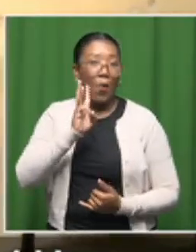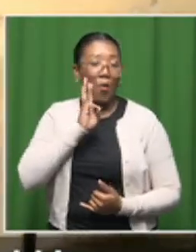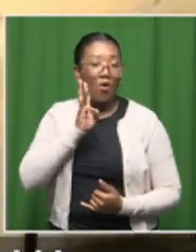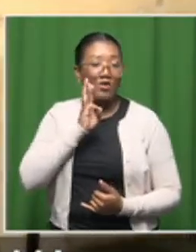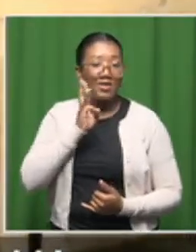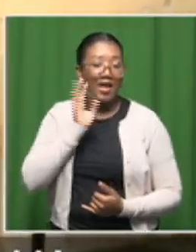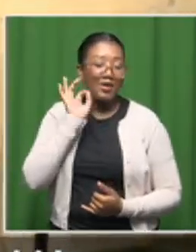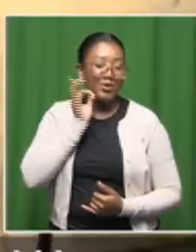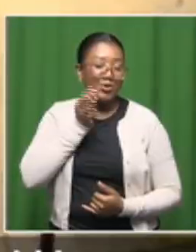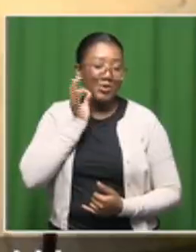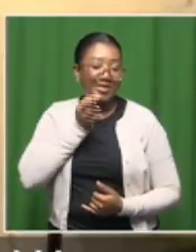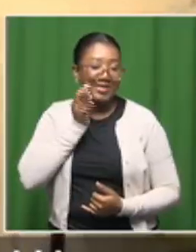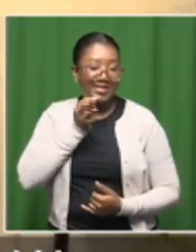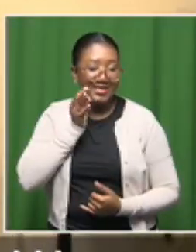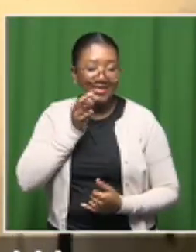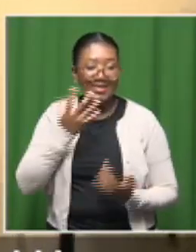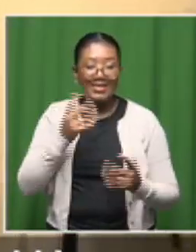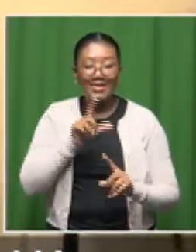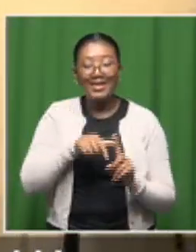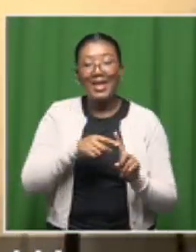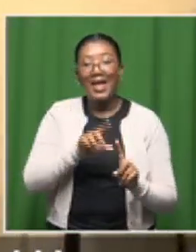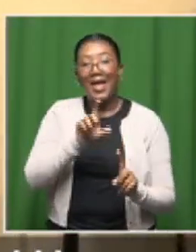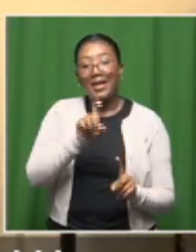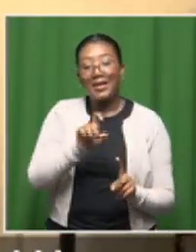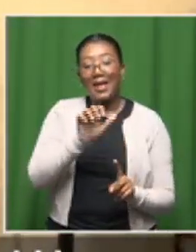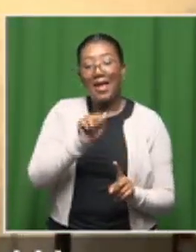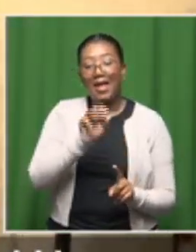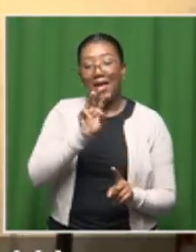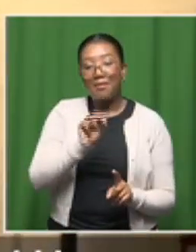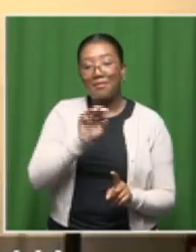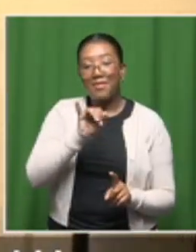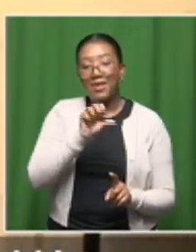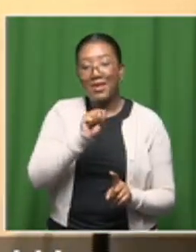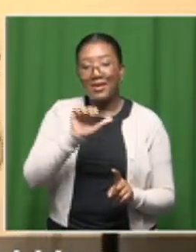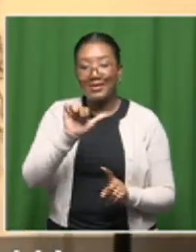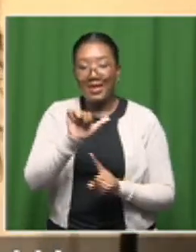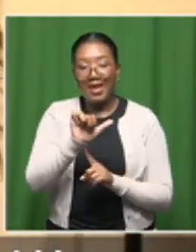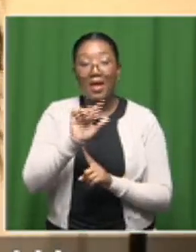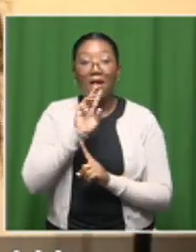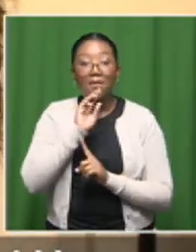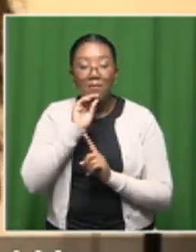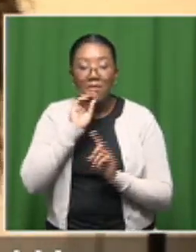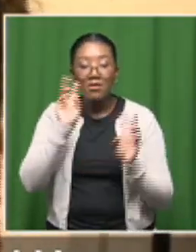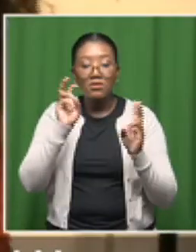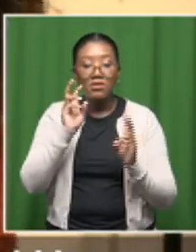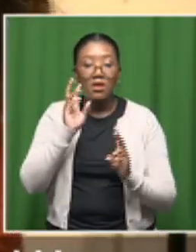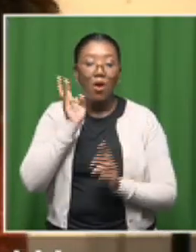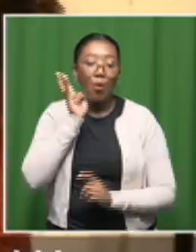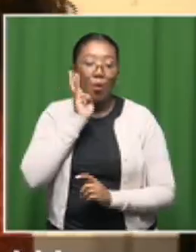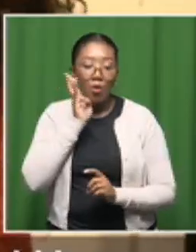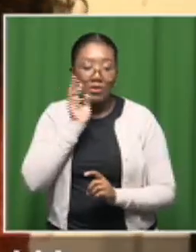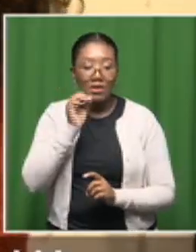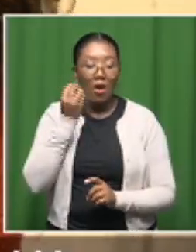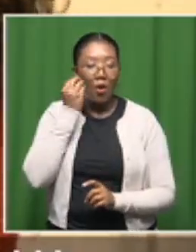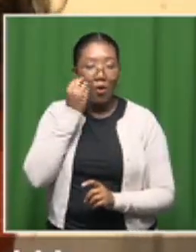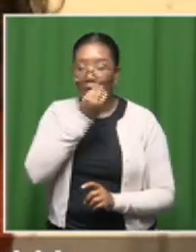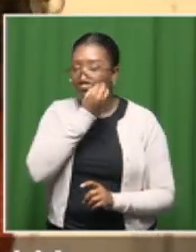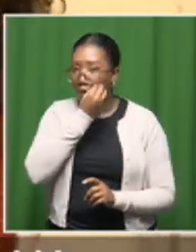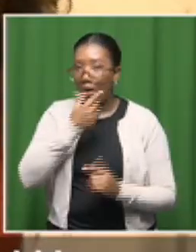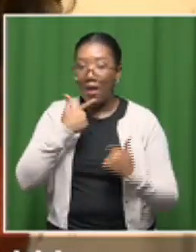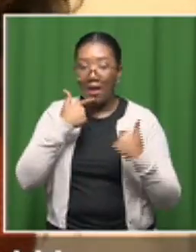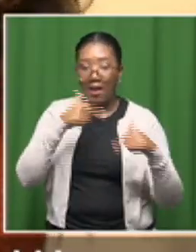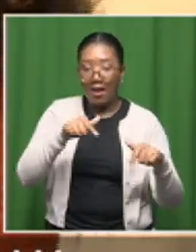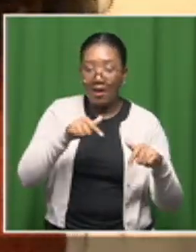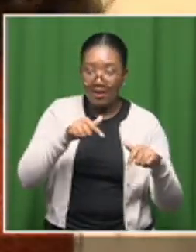is the creolized word for Kami Isa. Kami means water in our indigenous Kwekwe language, and Isa means